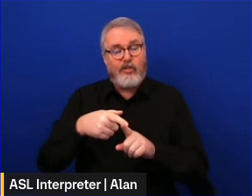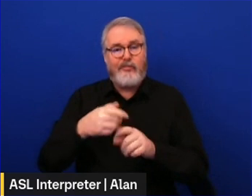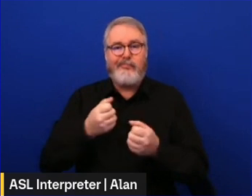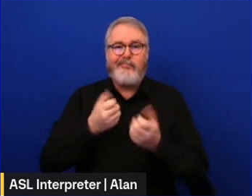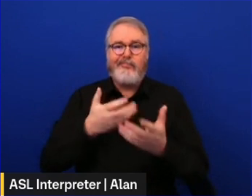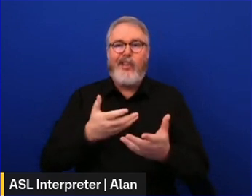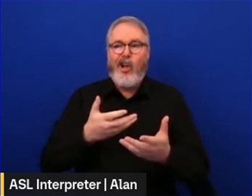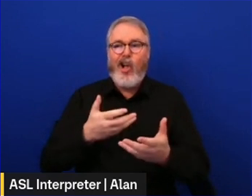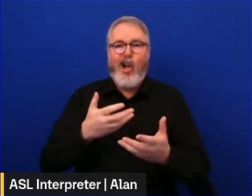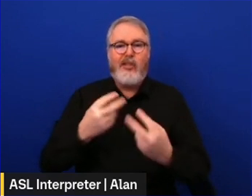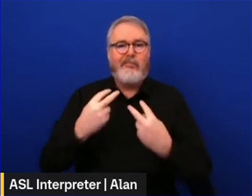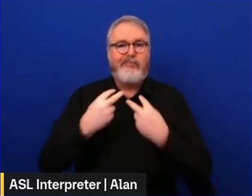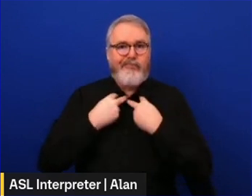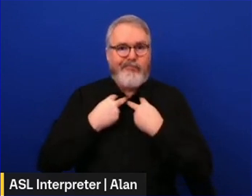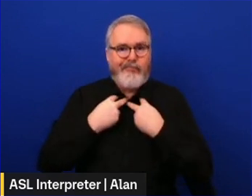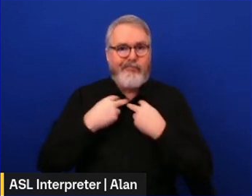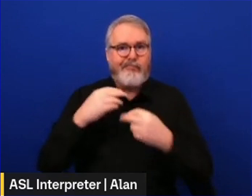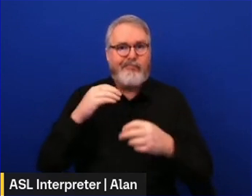organization.